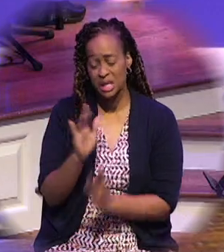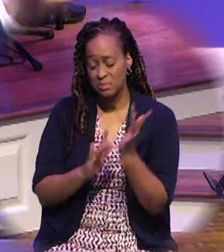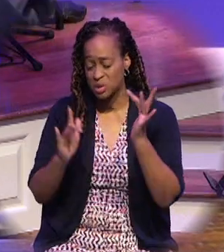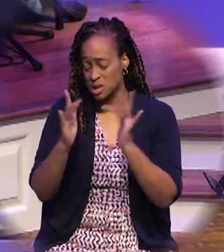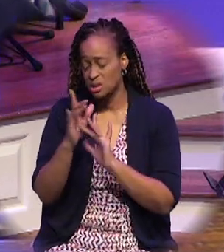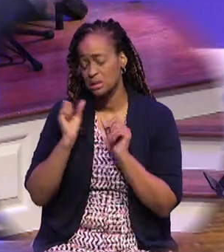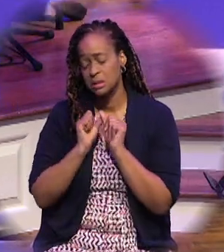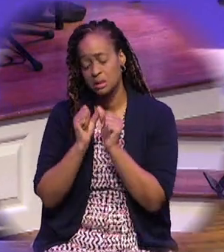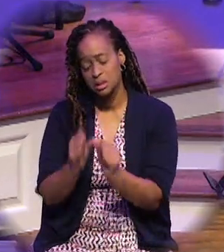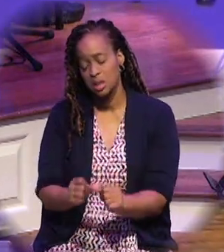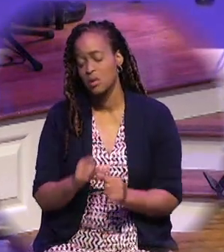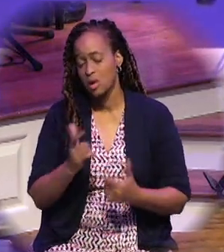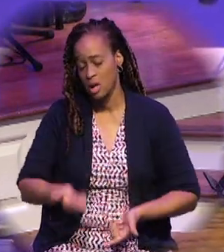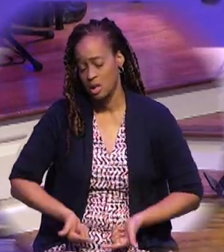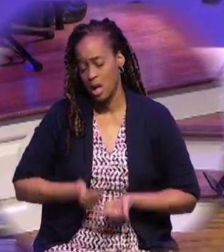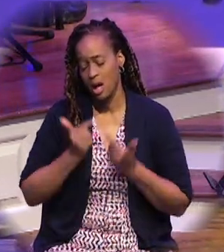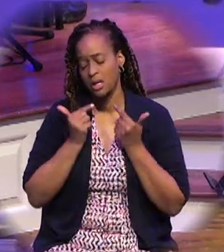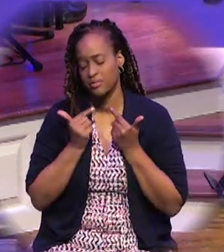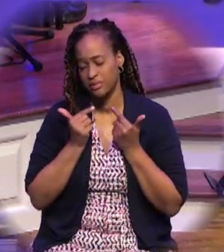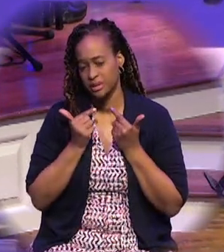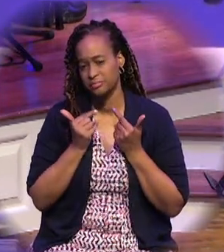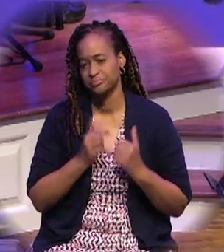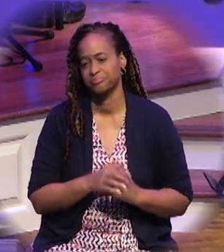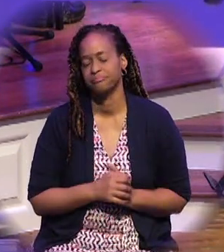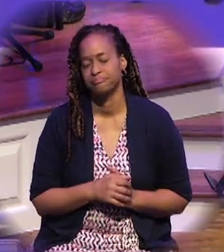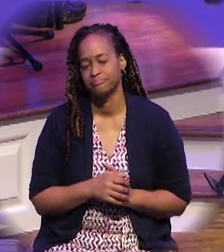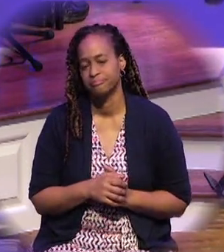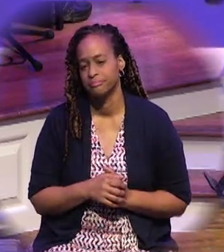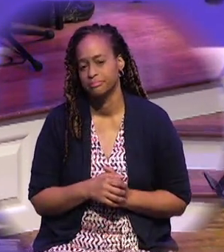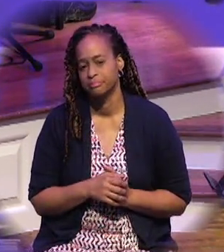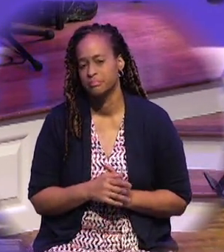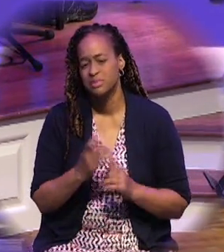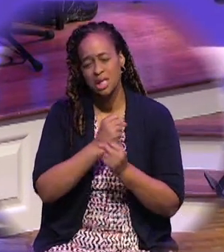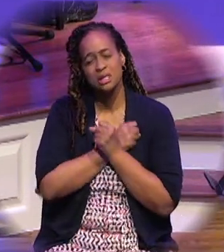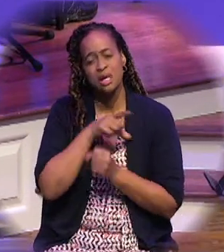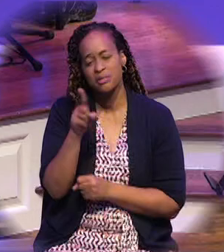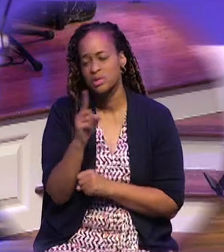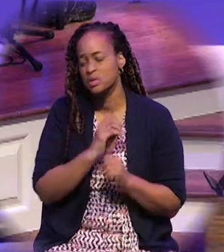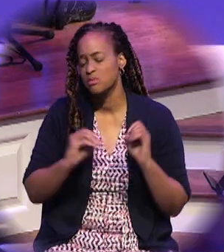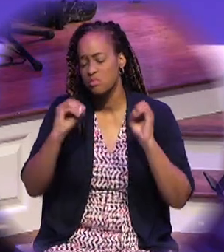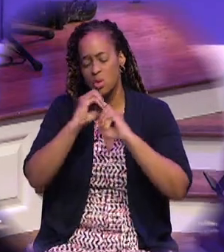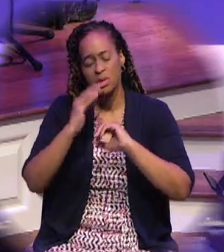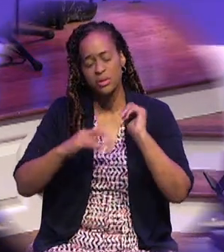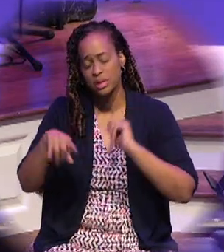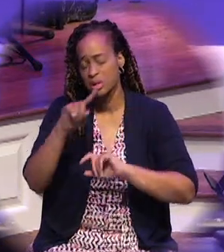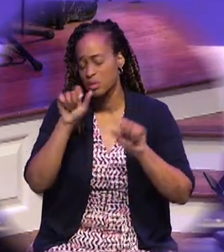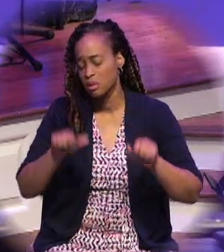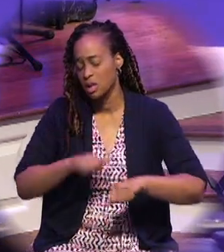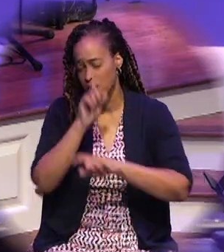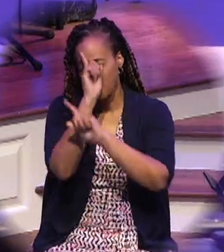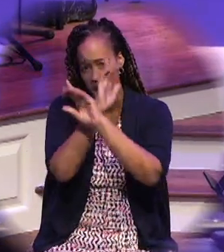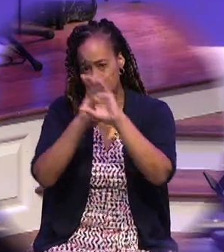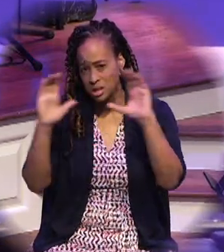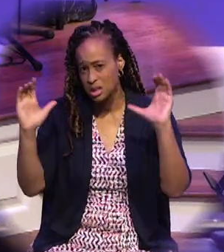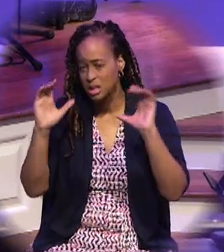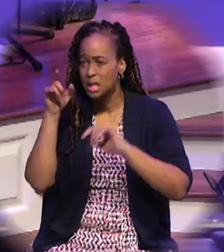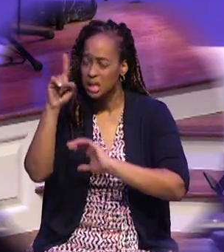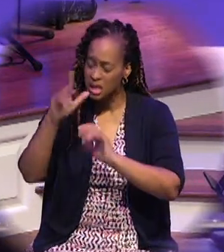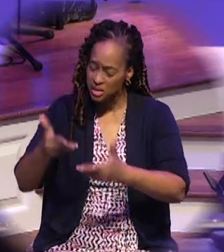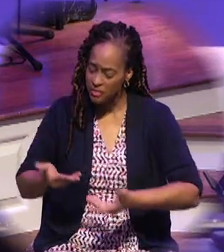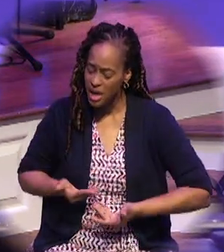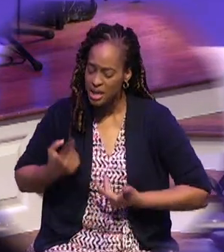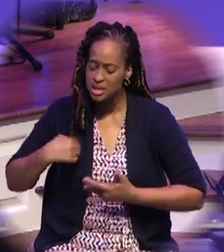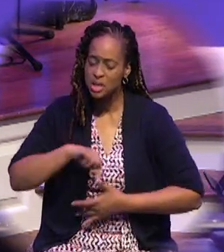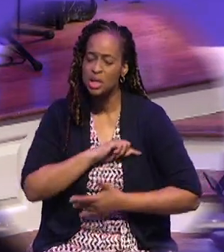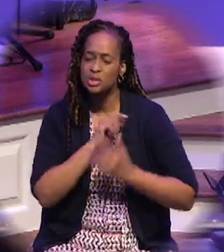is still alive. And he loves you more than you can imagine. And he invites us with